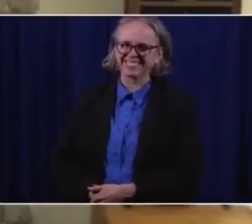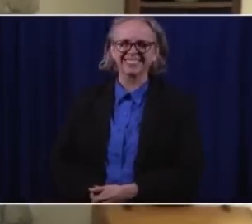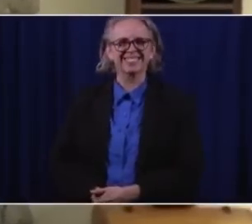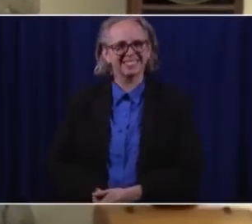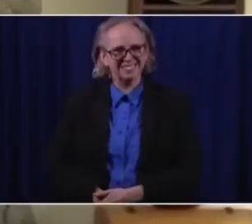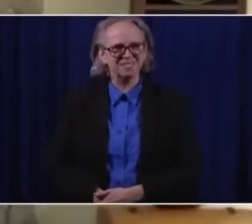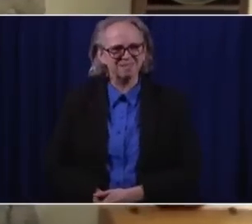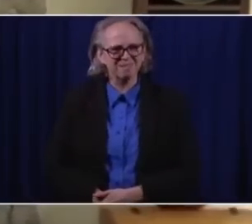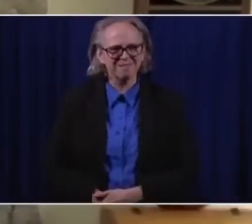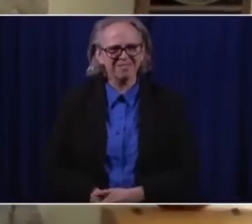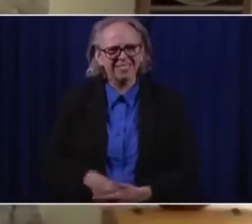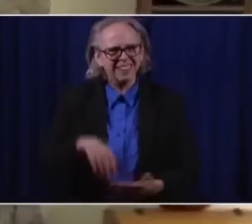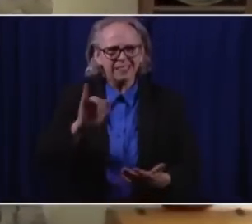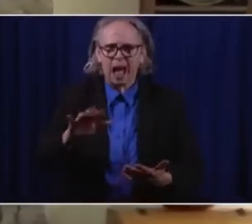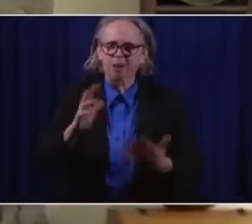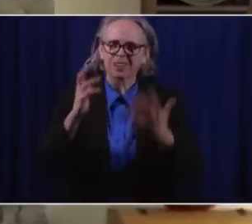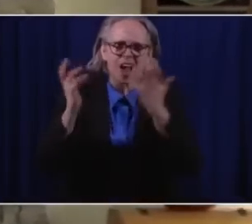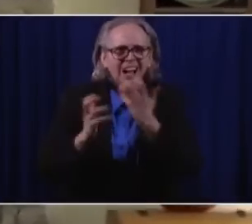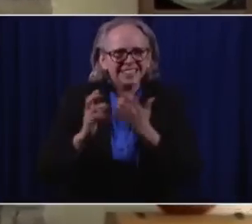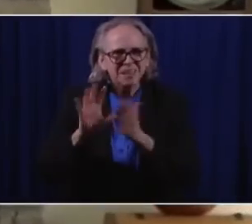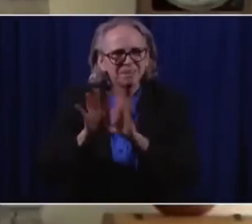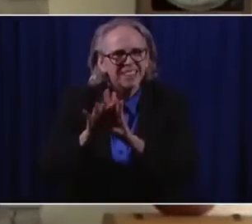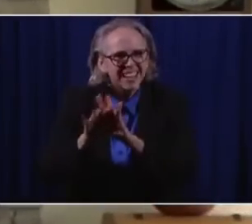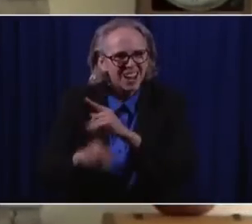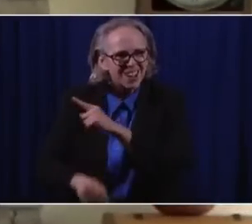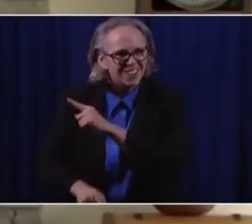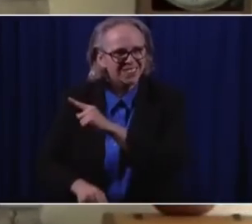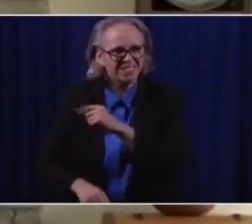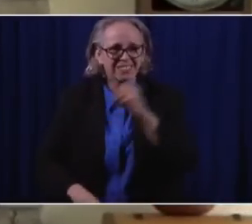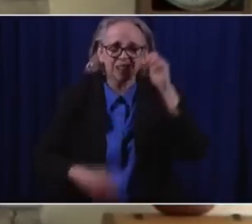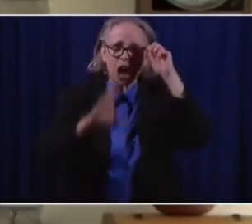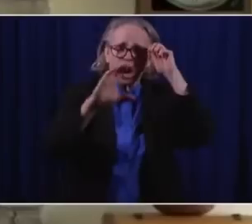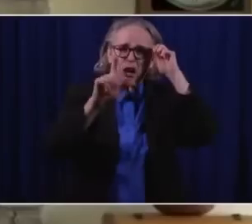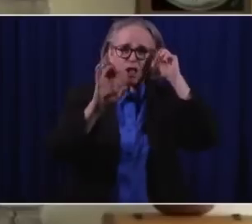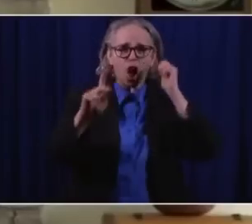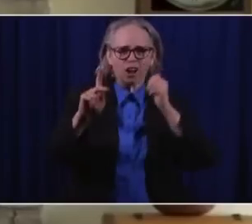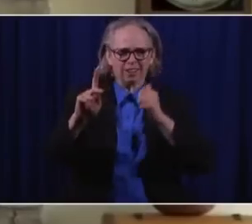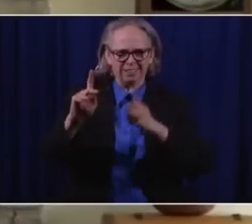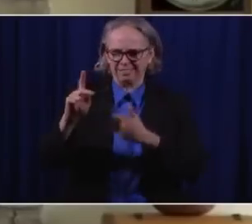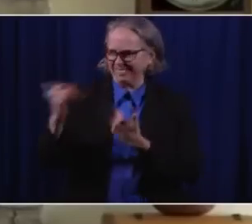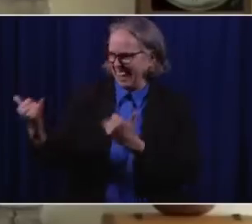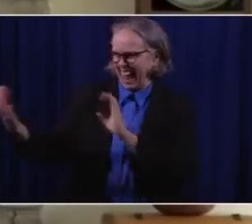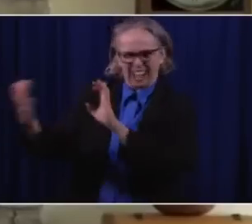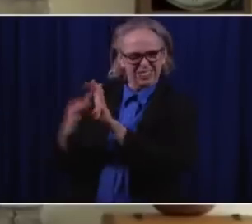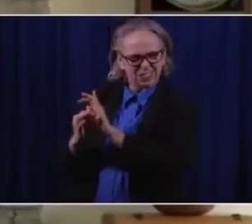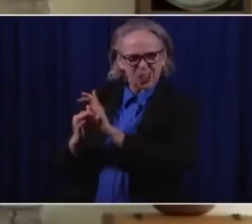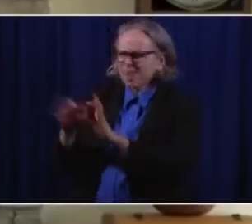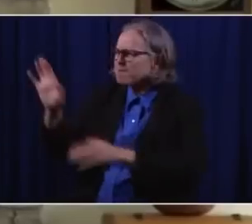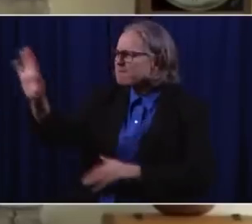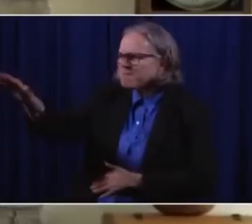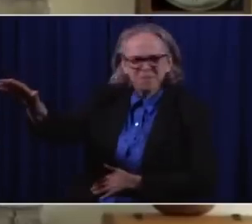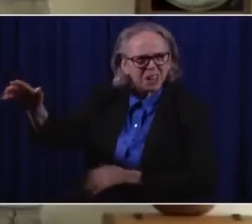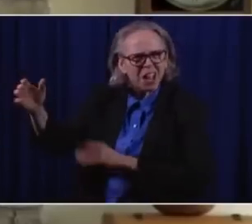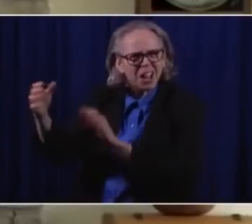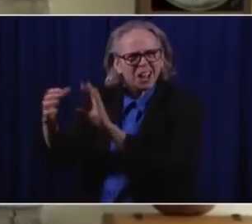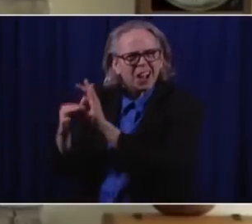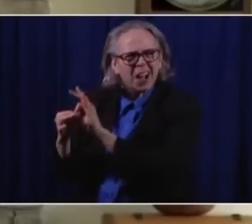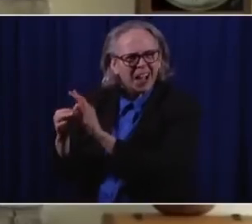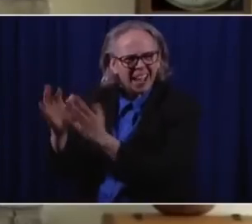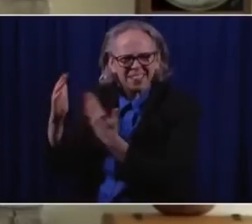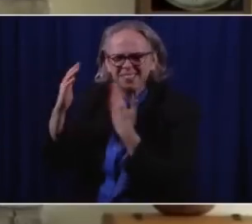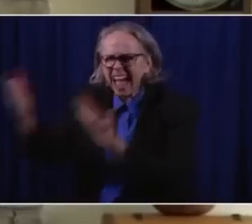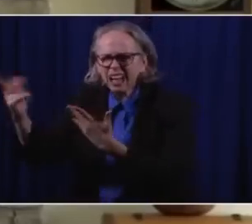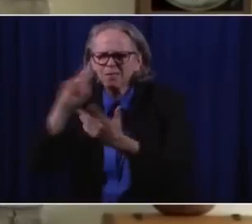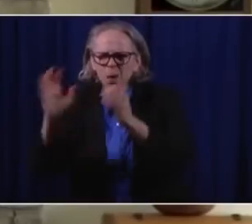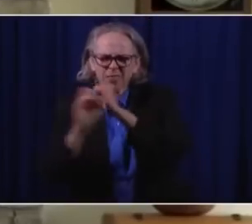Well, that was great. We have Clark on the line here. We'll get him in. Clark, thank you very, very much for doing this ad.